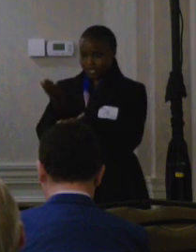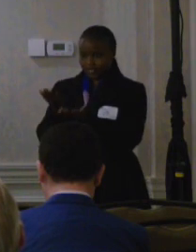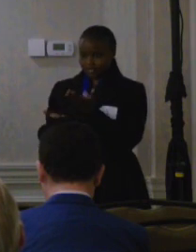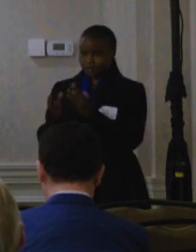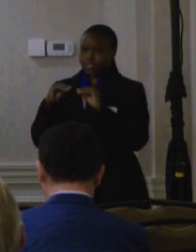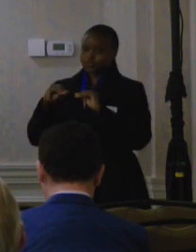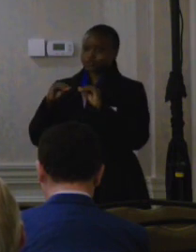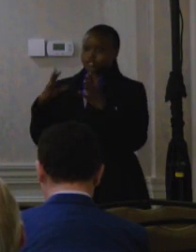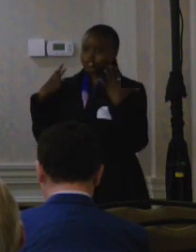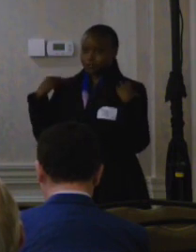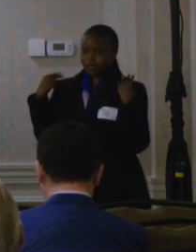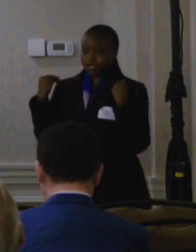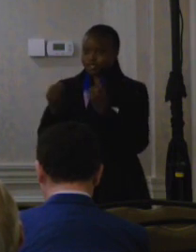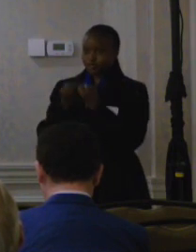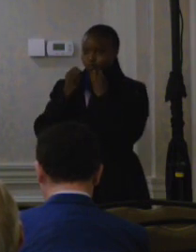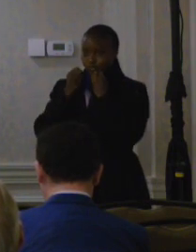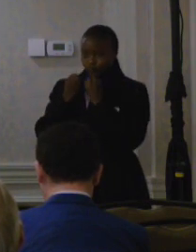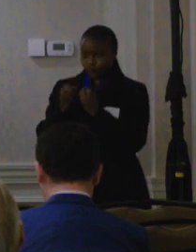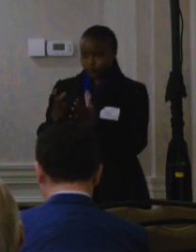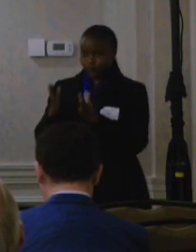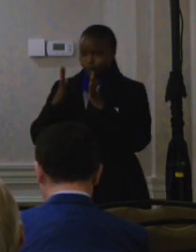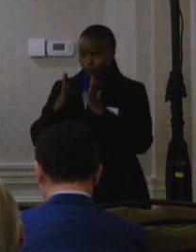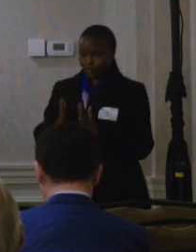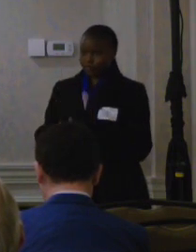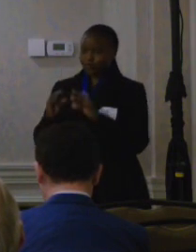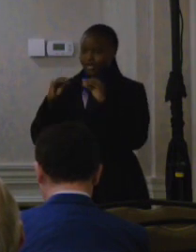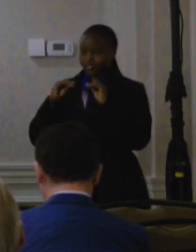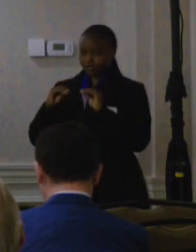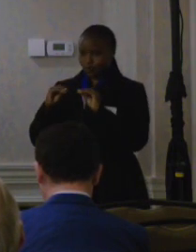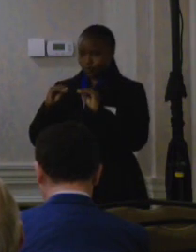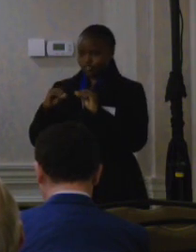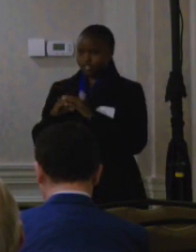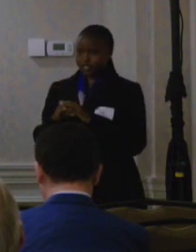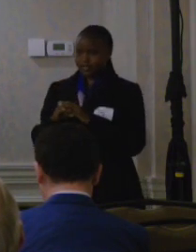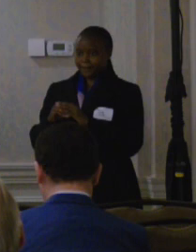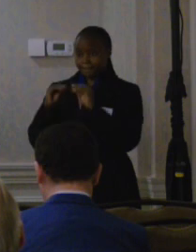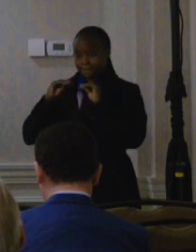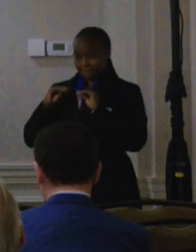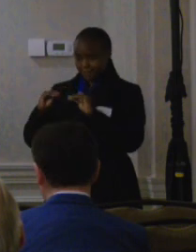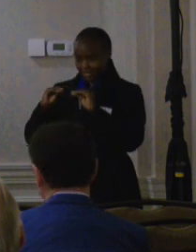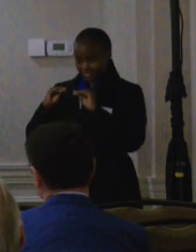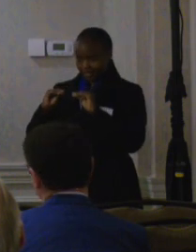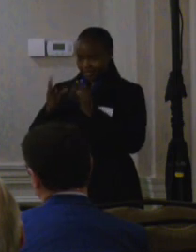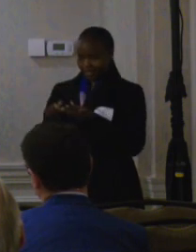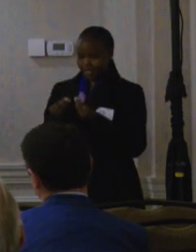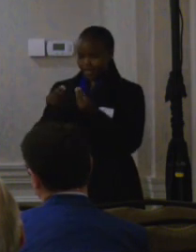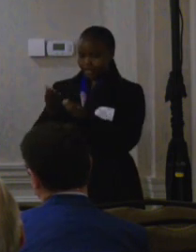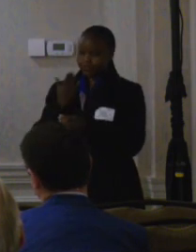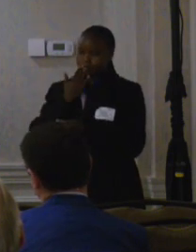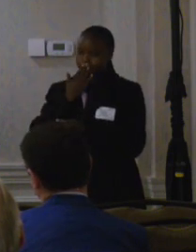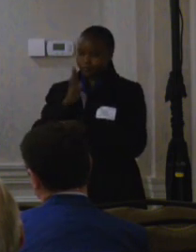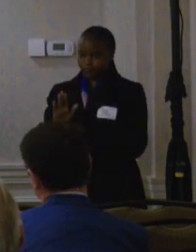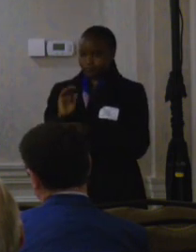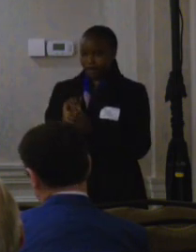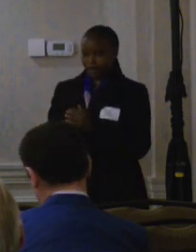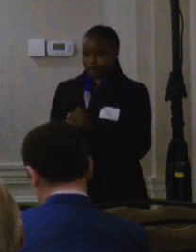inform or personalize coaching, mentoring, and giving feedback.